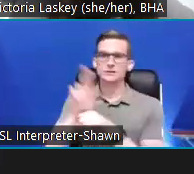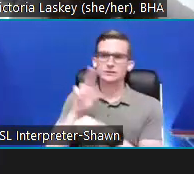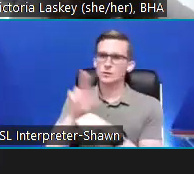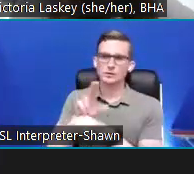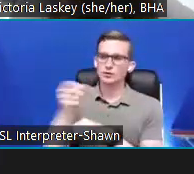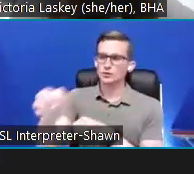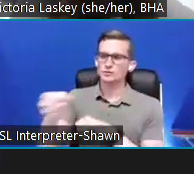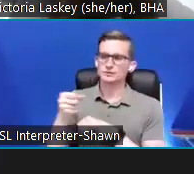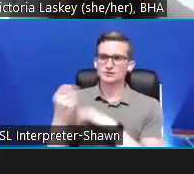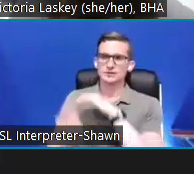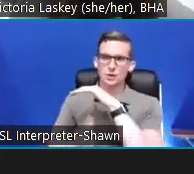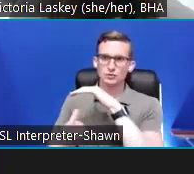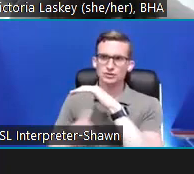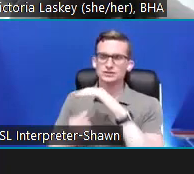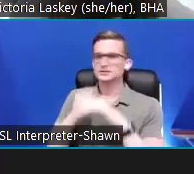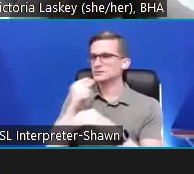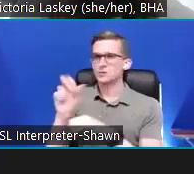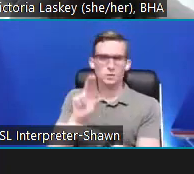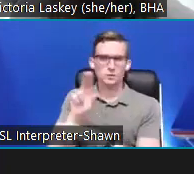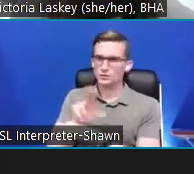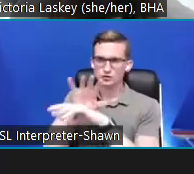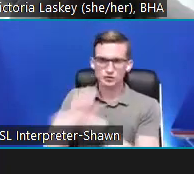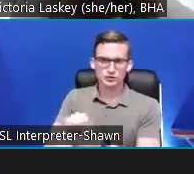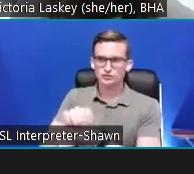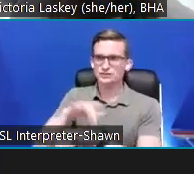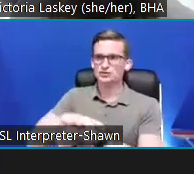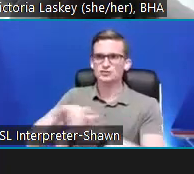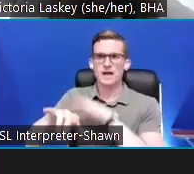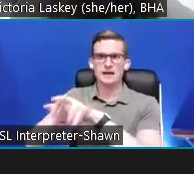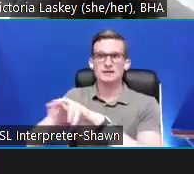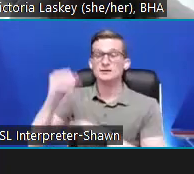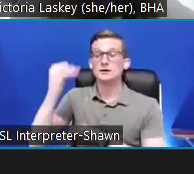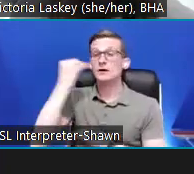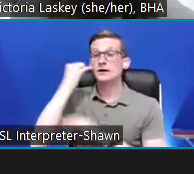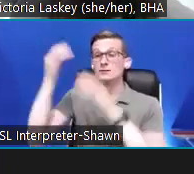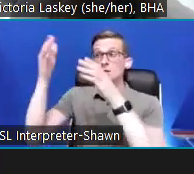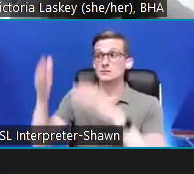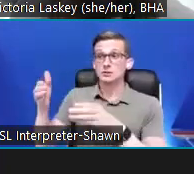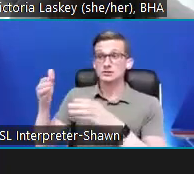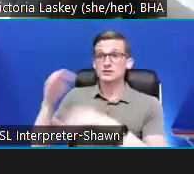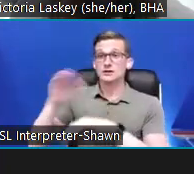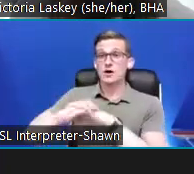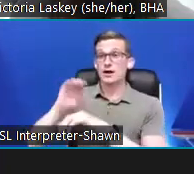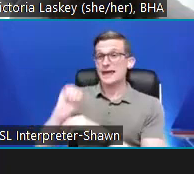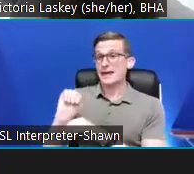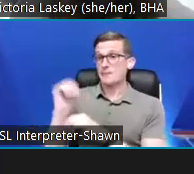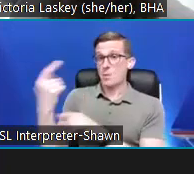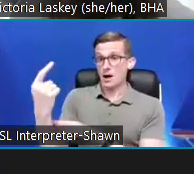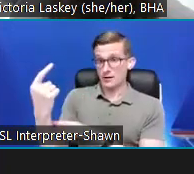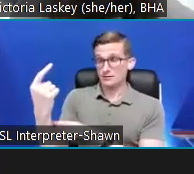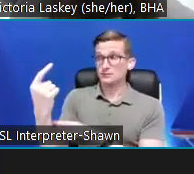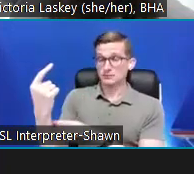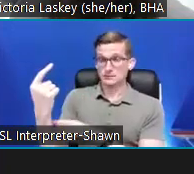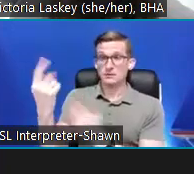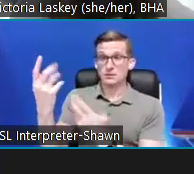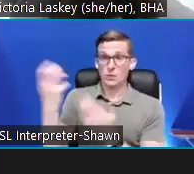restraint. And if, if someone on an M1 is going to run out